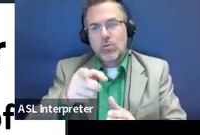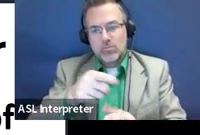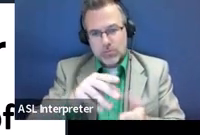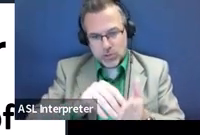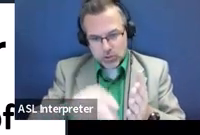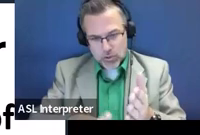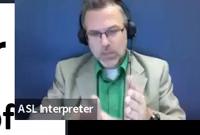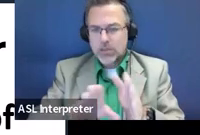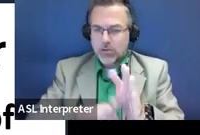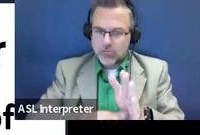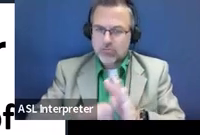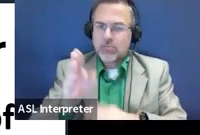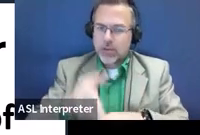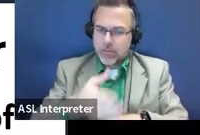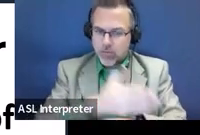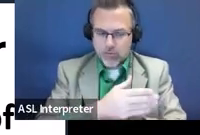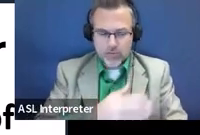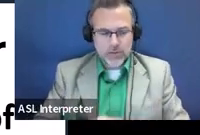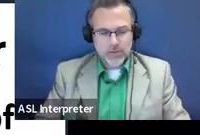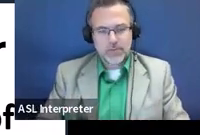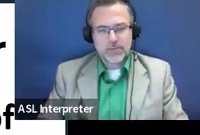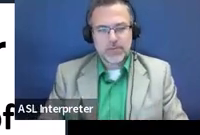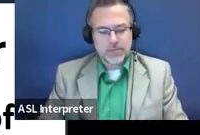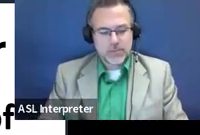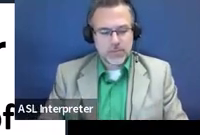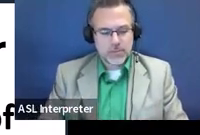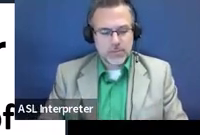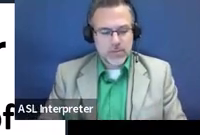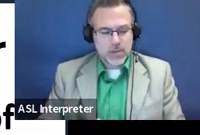making progress and what you're doing to